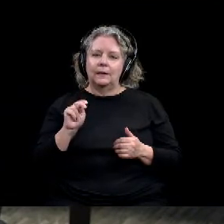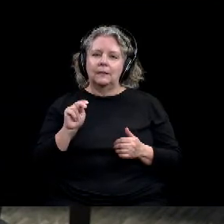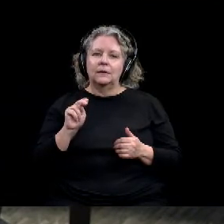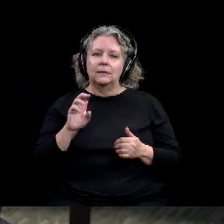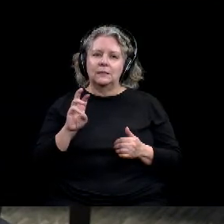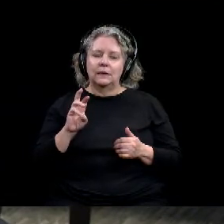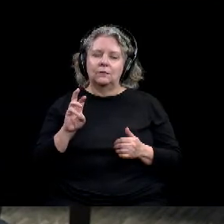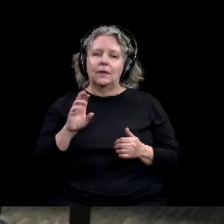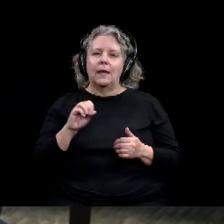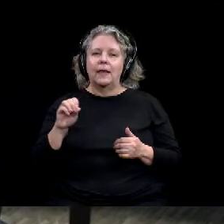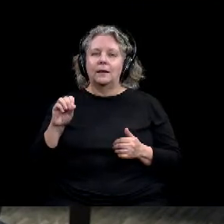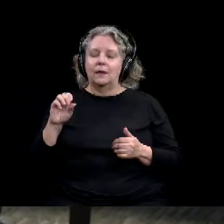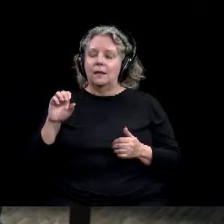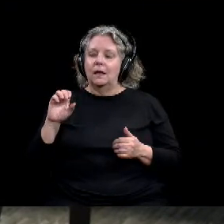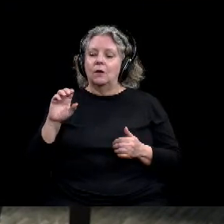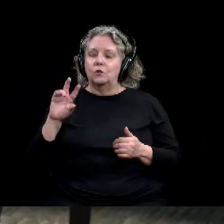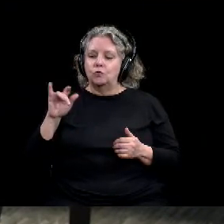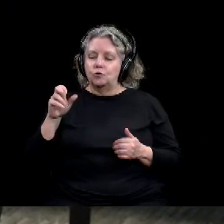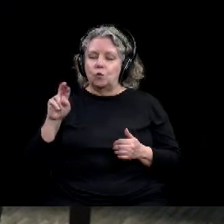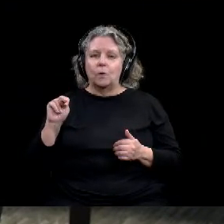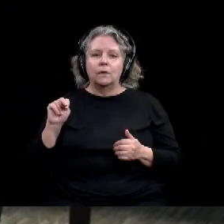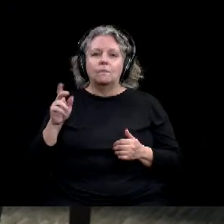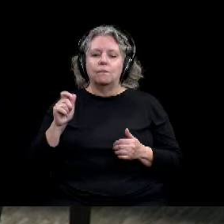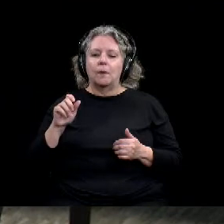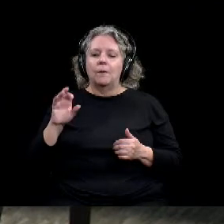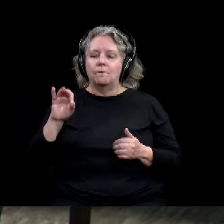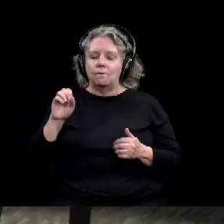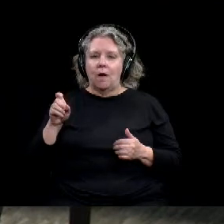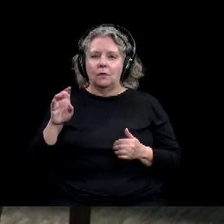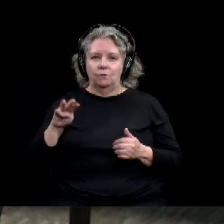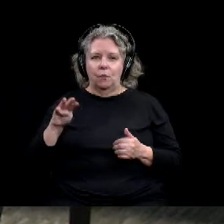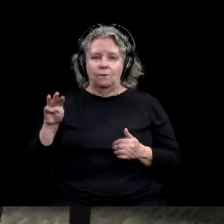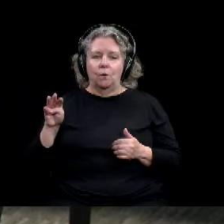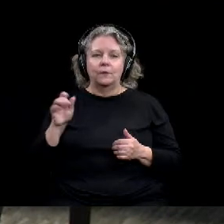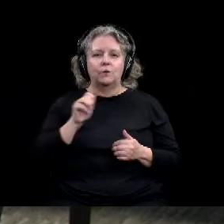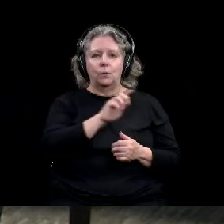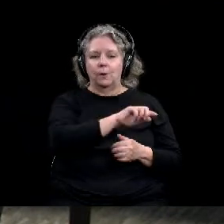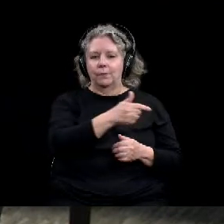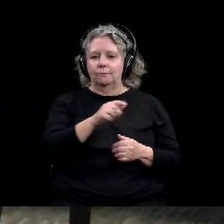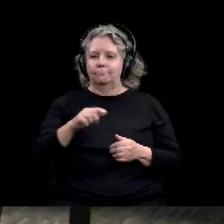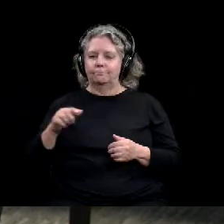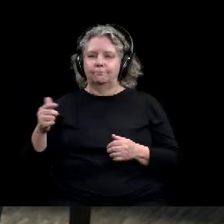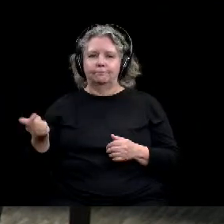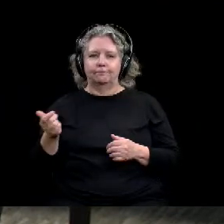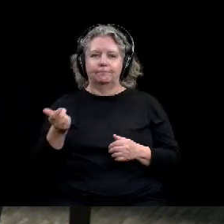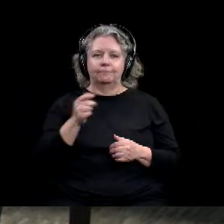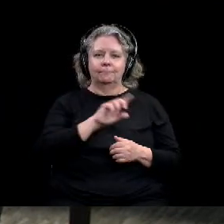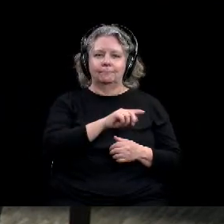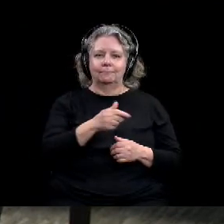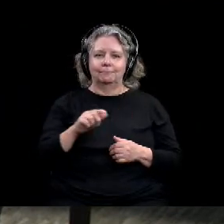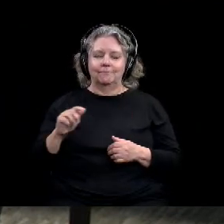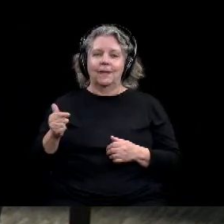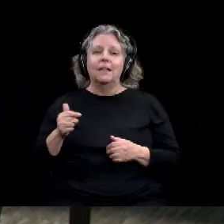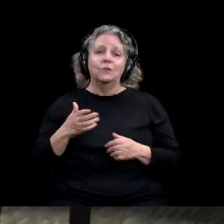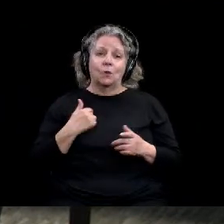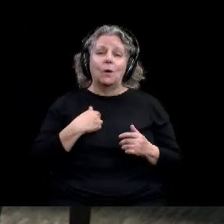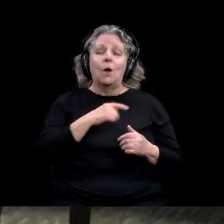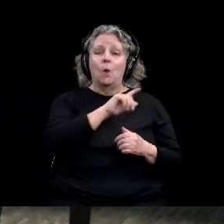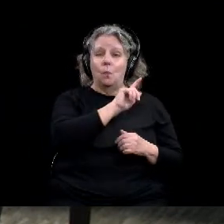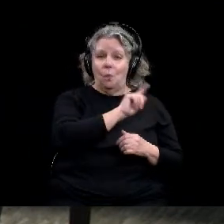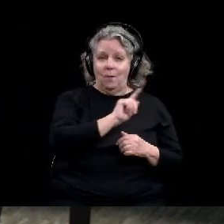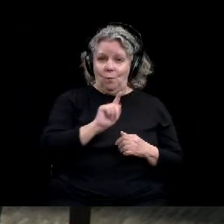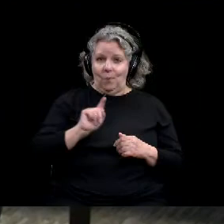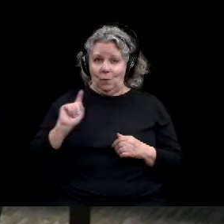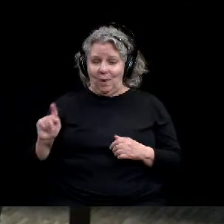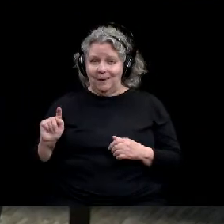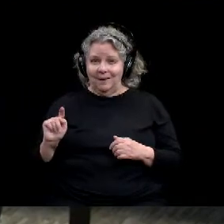in that order, and each one will get one opportunity to ask a question. Then we'll make 2 rounds so everybody will get 2 questions. So Rhiannon Sagert with the Waco